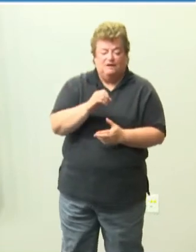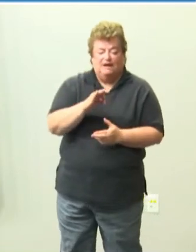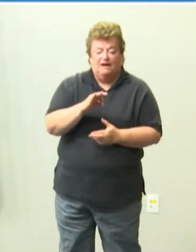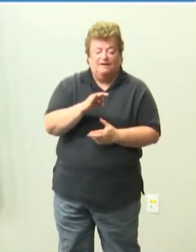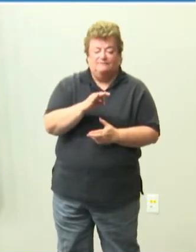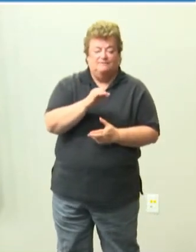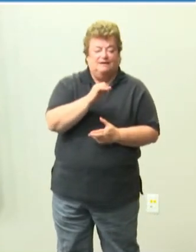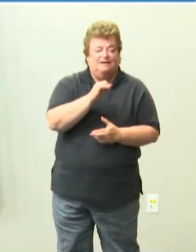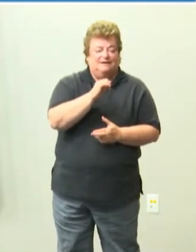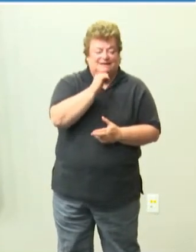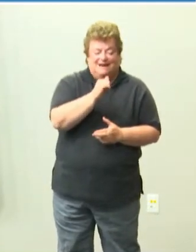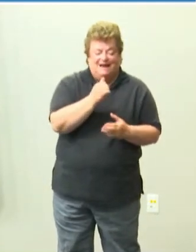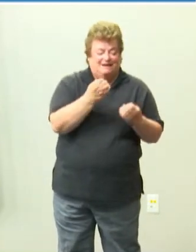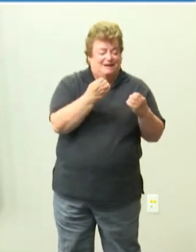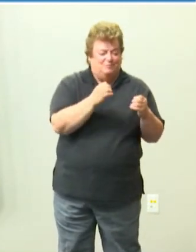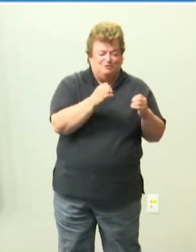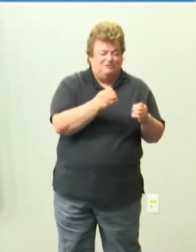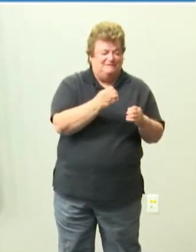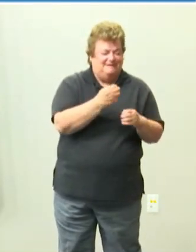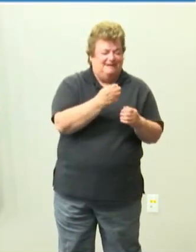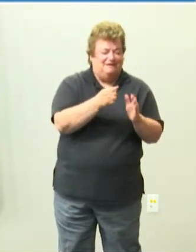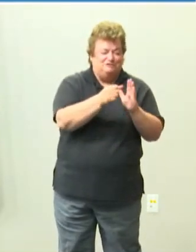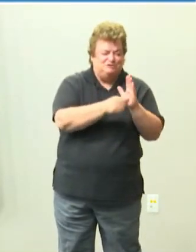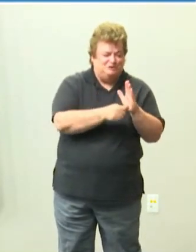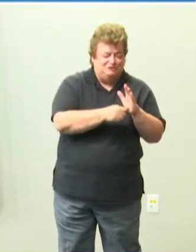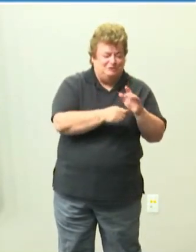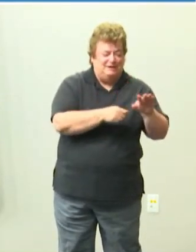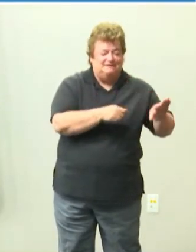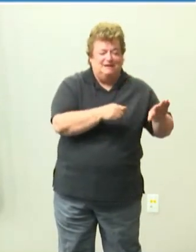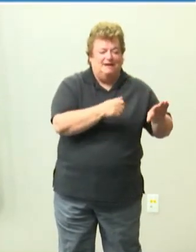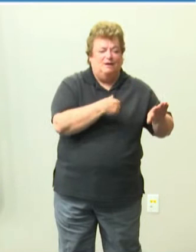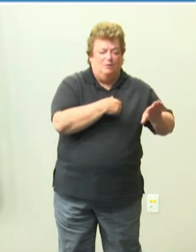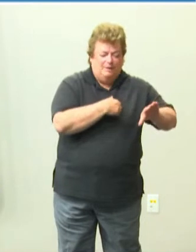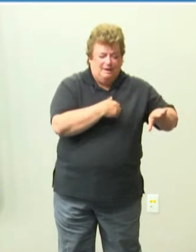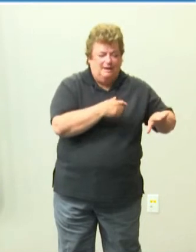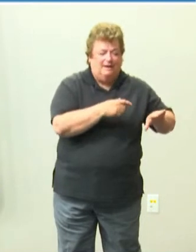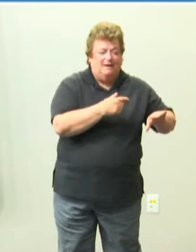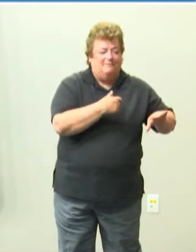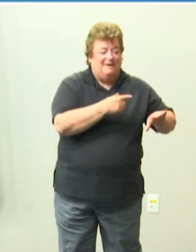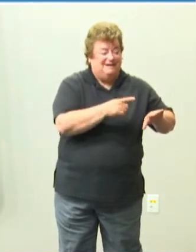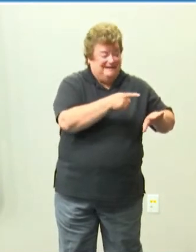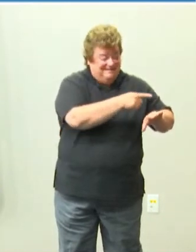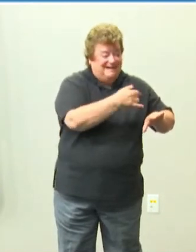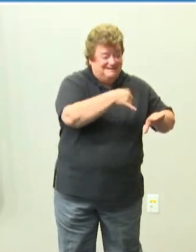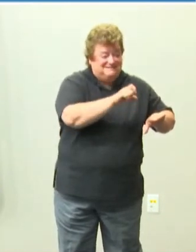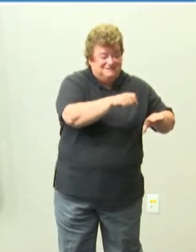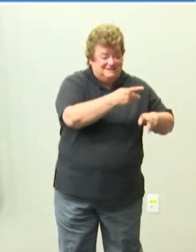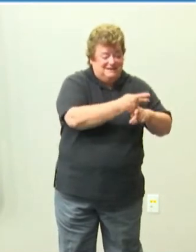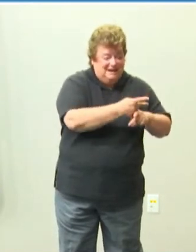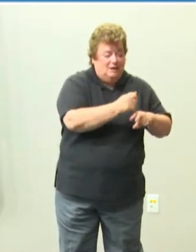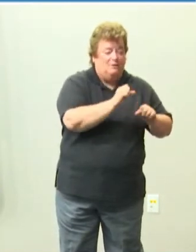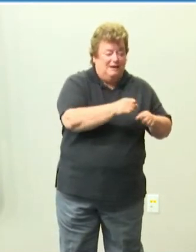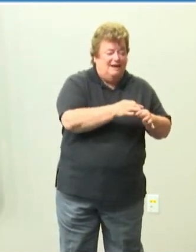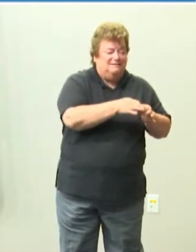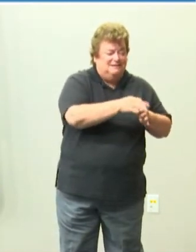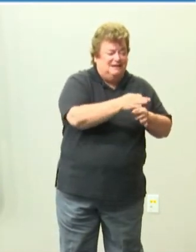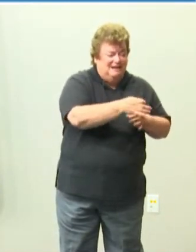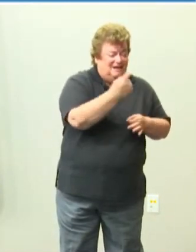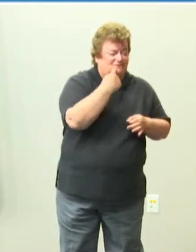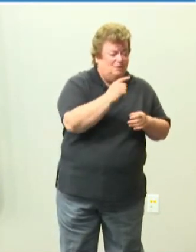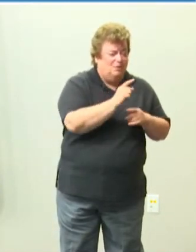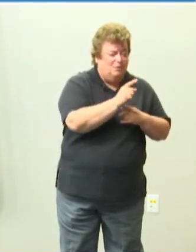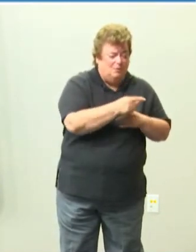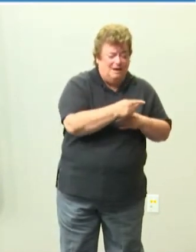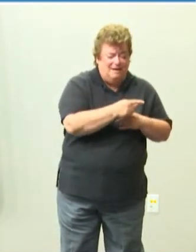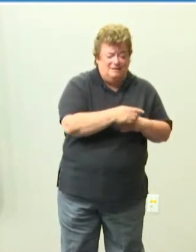that we've taken on, and that can't go on forever. Those folks need care, but we're able to delay it for a while. But along with that reduction in